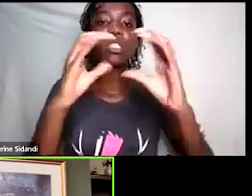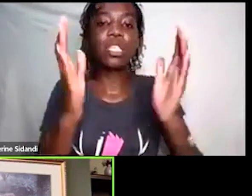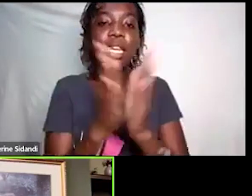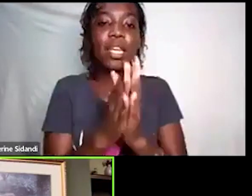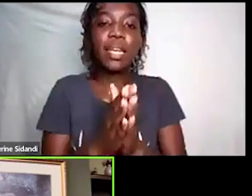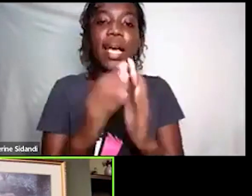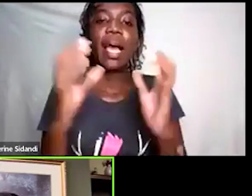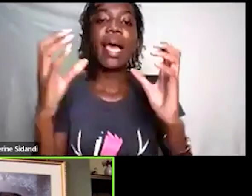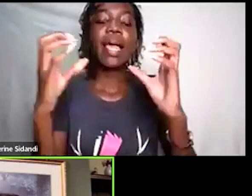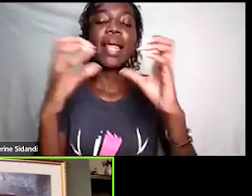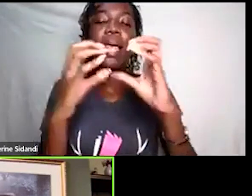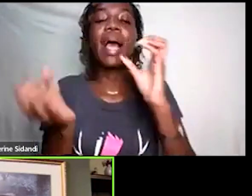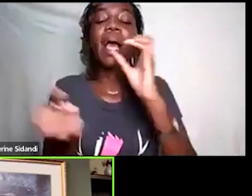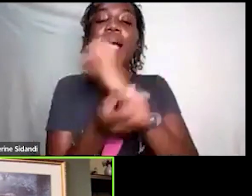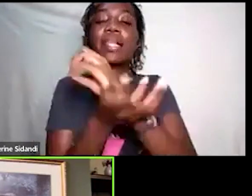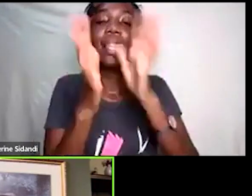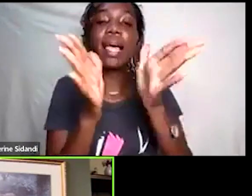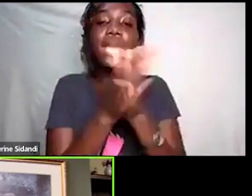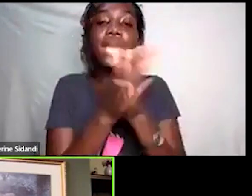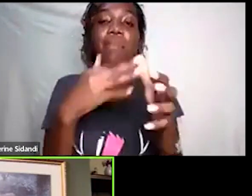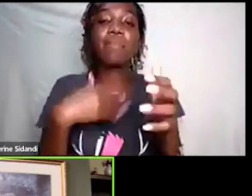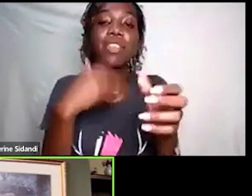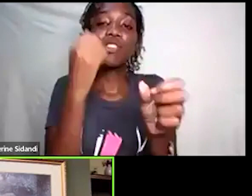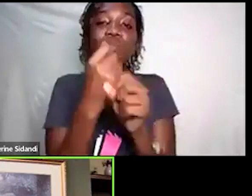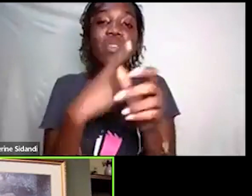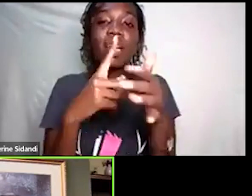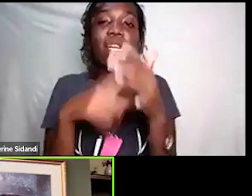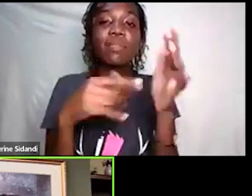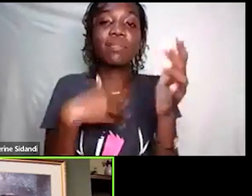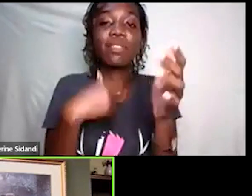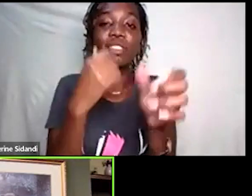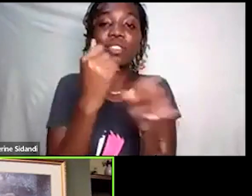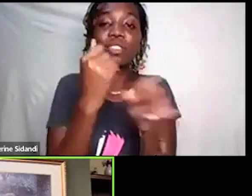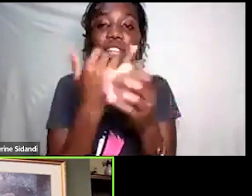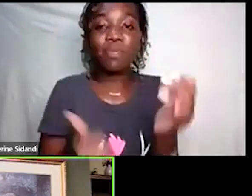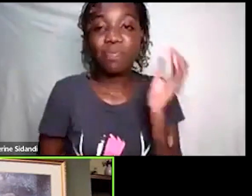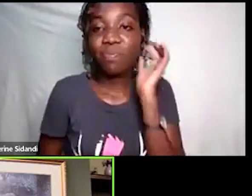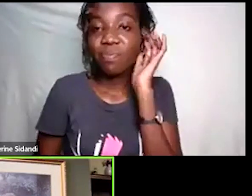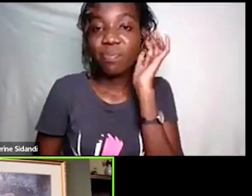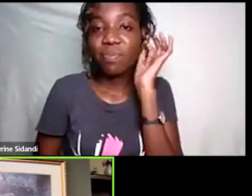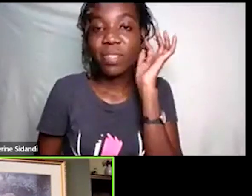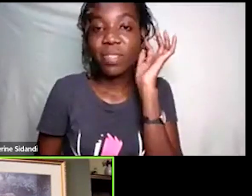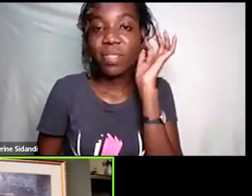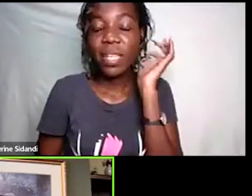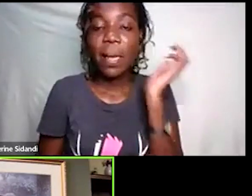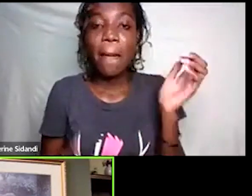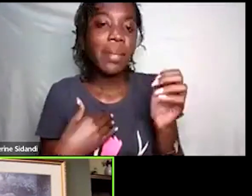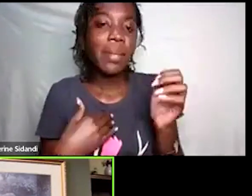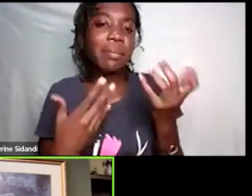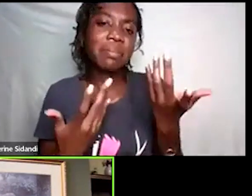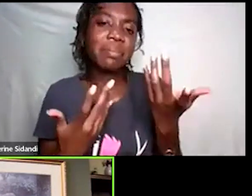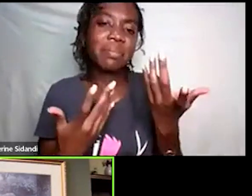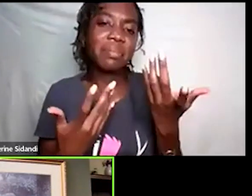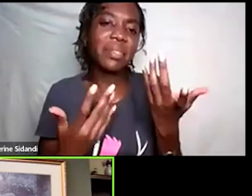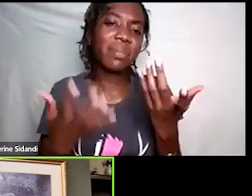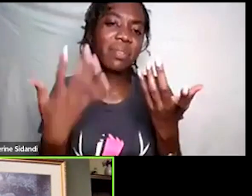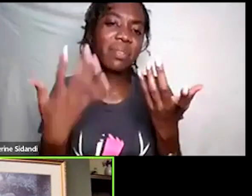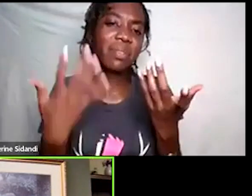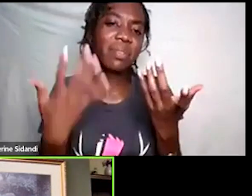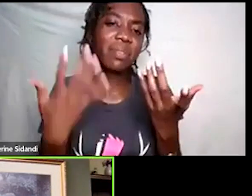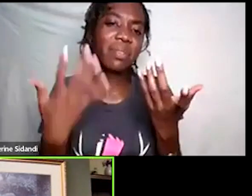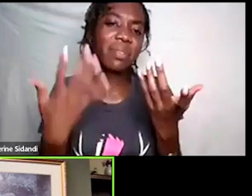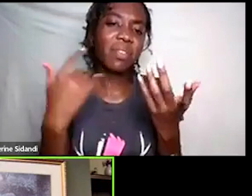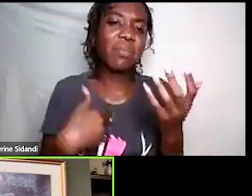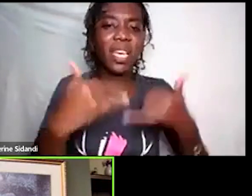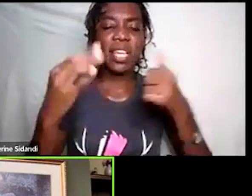and doing what I do now. But have I really, and did I enjoy the 8 years? Far from